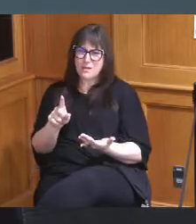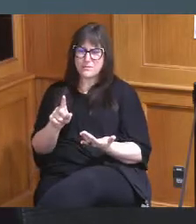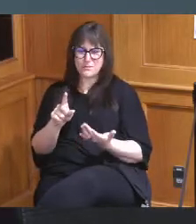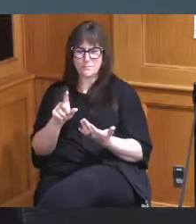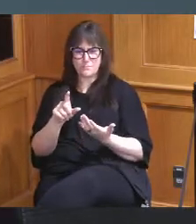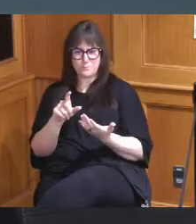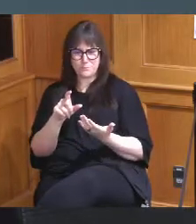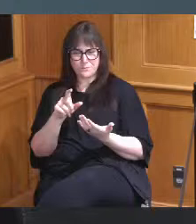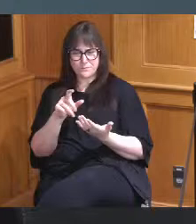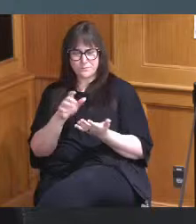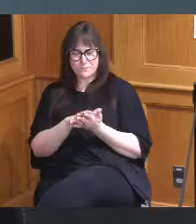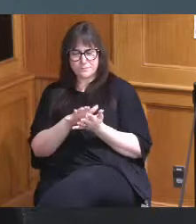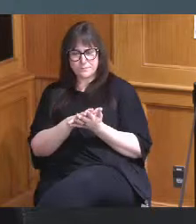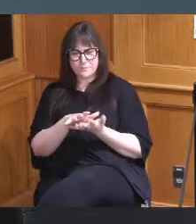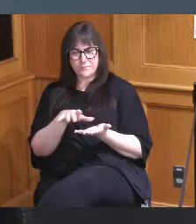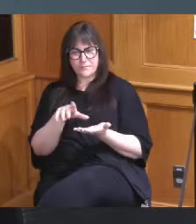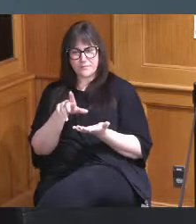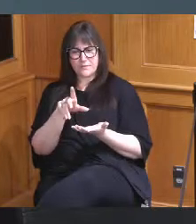ends for